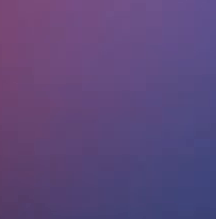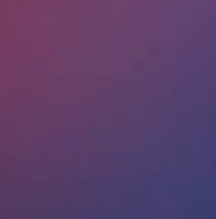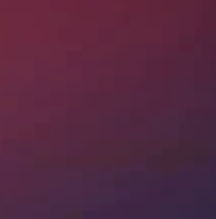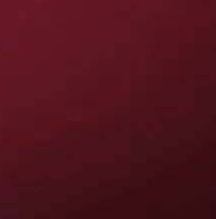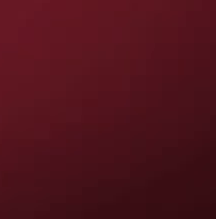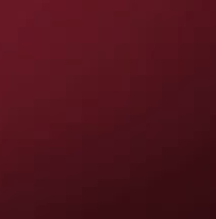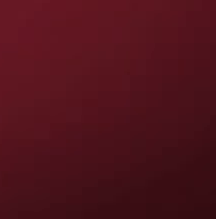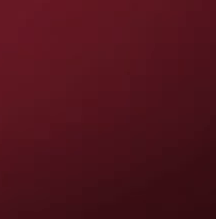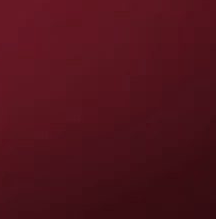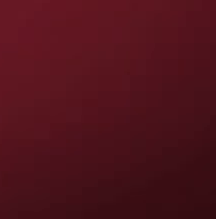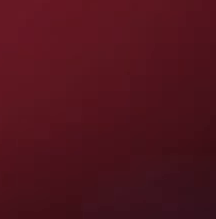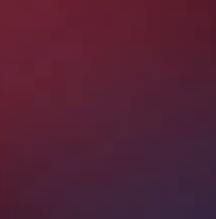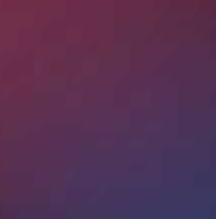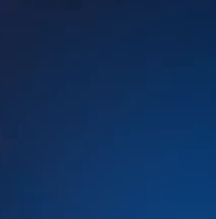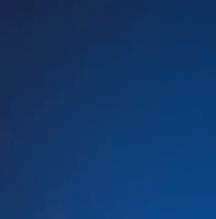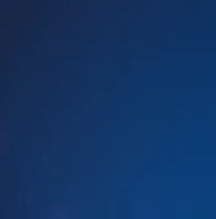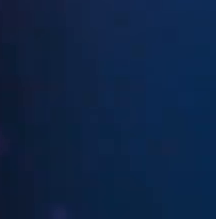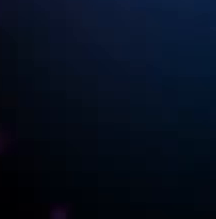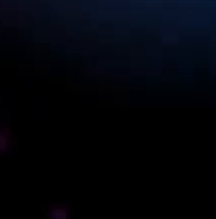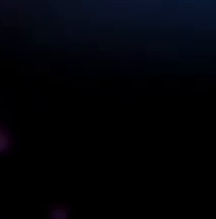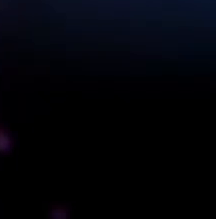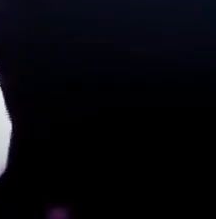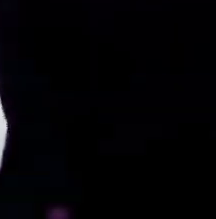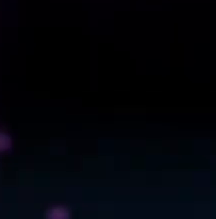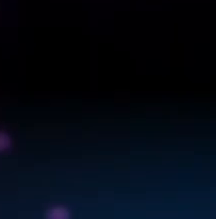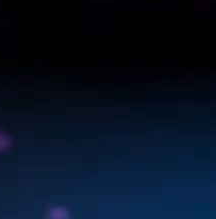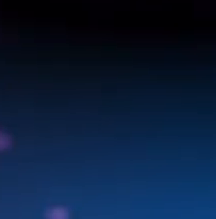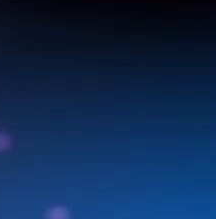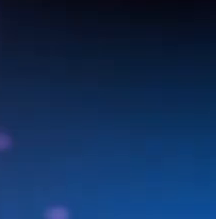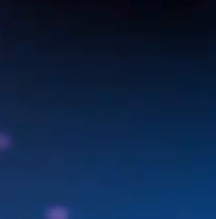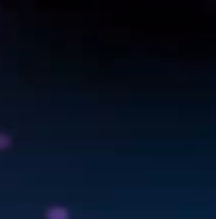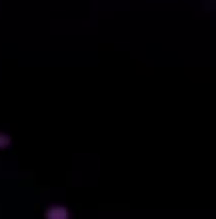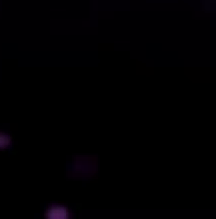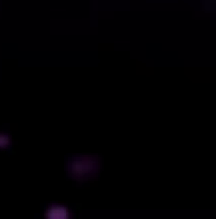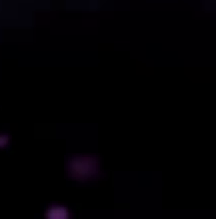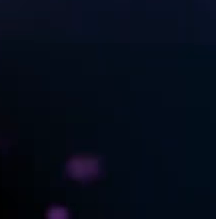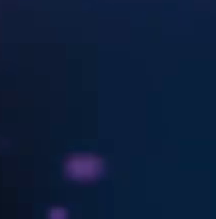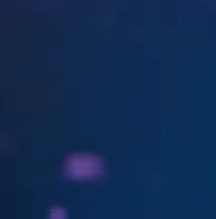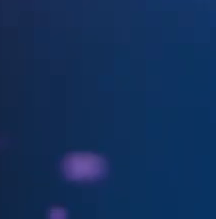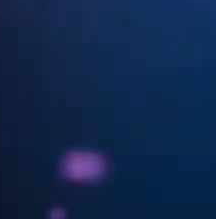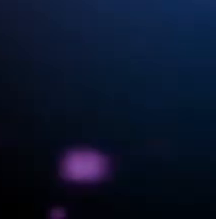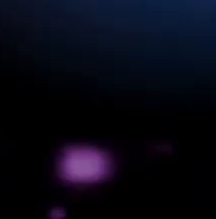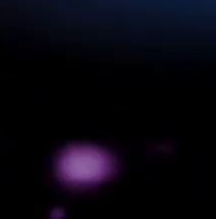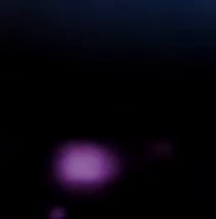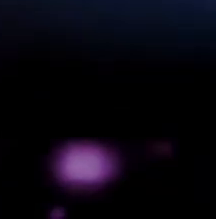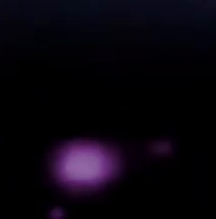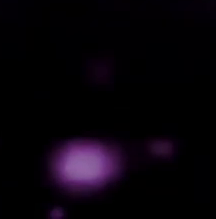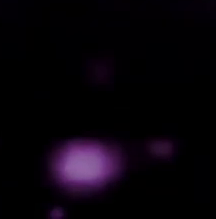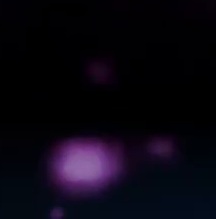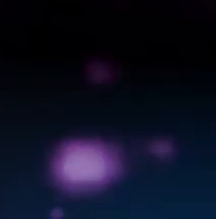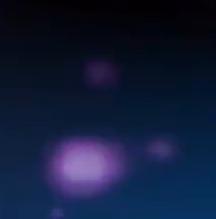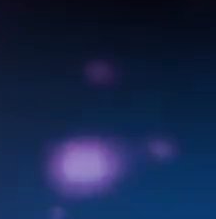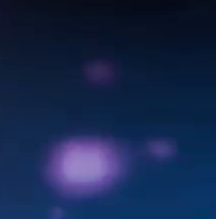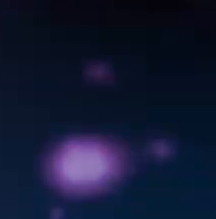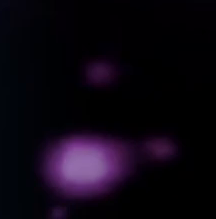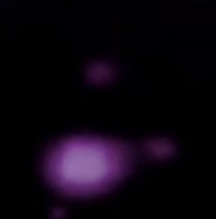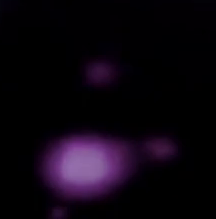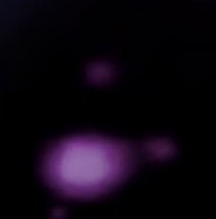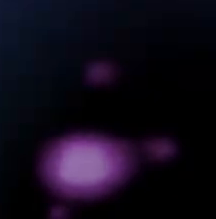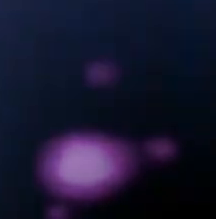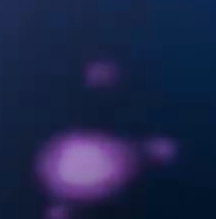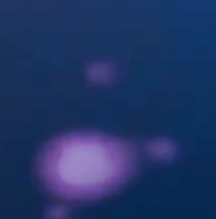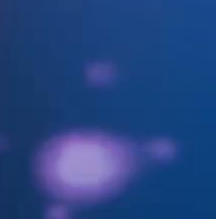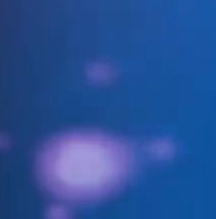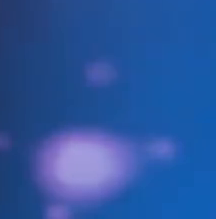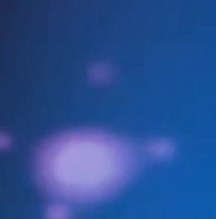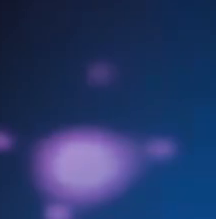marriage. Because the Ezra was going to be long. And that they should increase but not